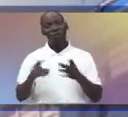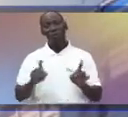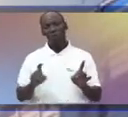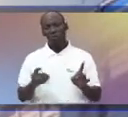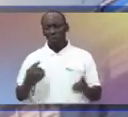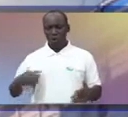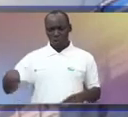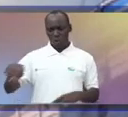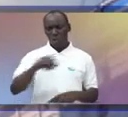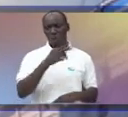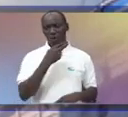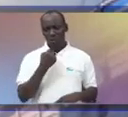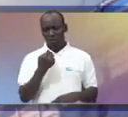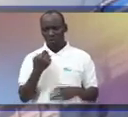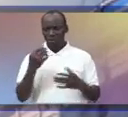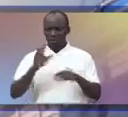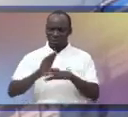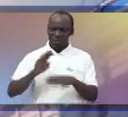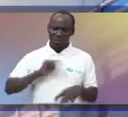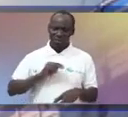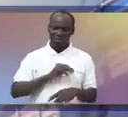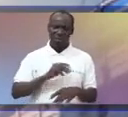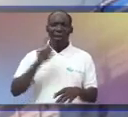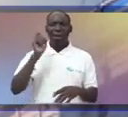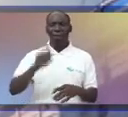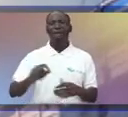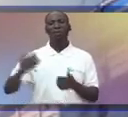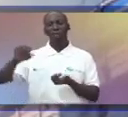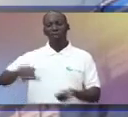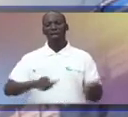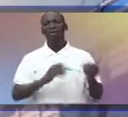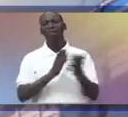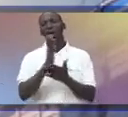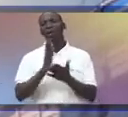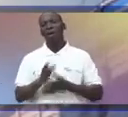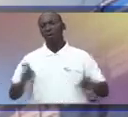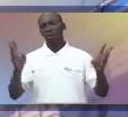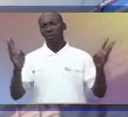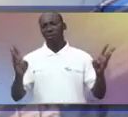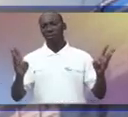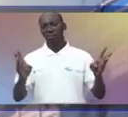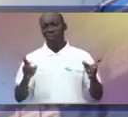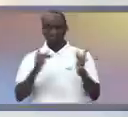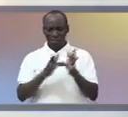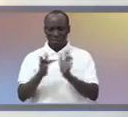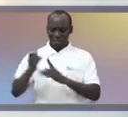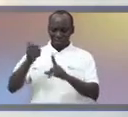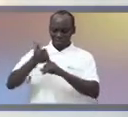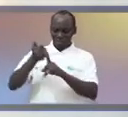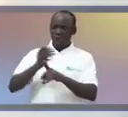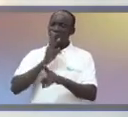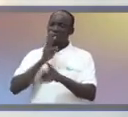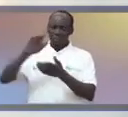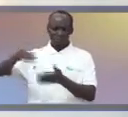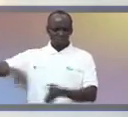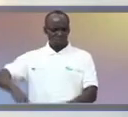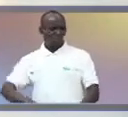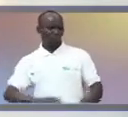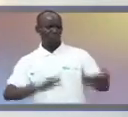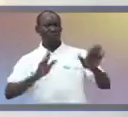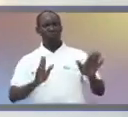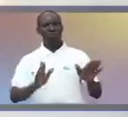asoro maso ye hia nsuo mo esubo na yesu nu a yedi na chi no okoy mo bo na su onzio na kwen a wuura fa